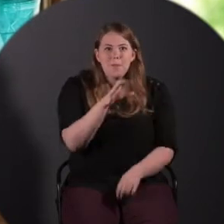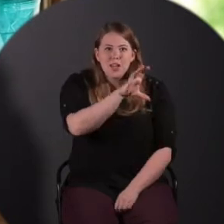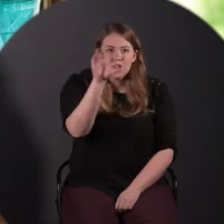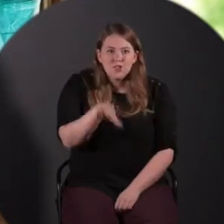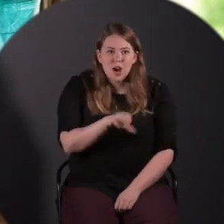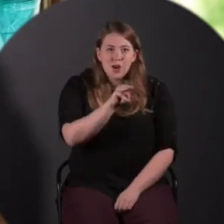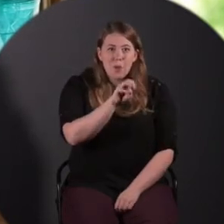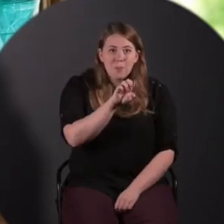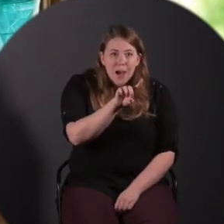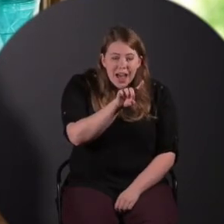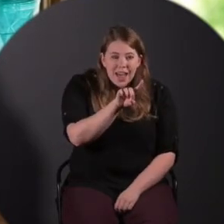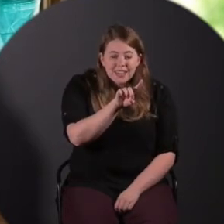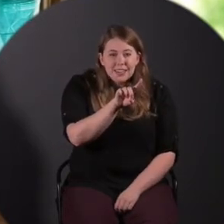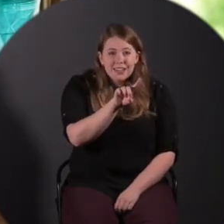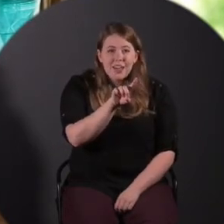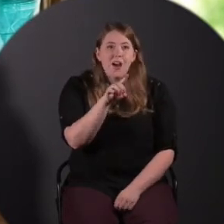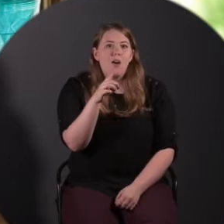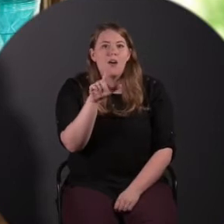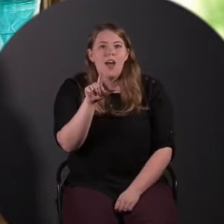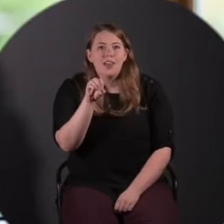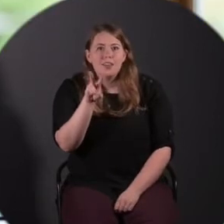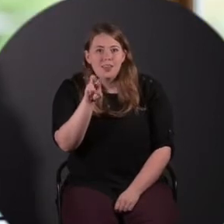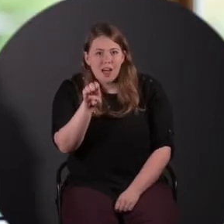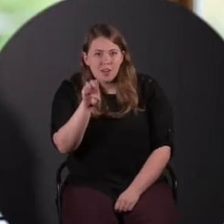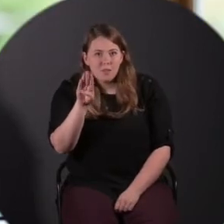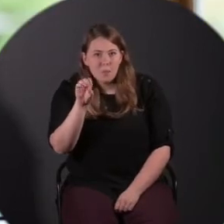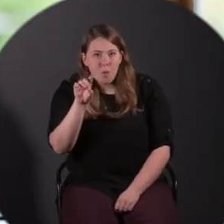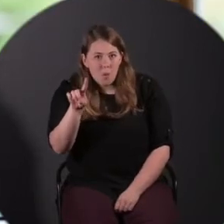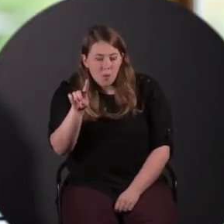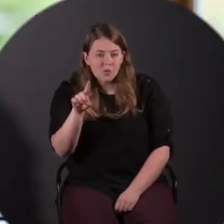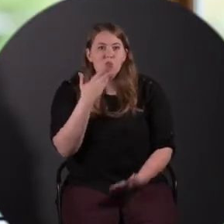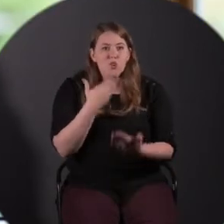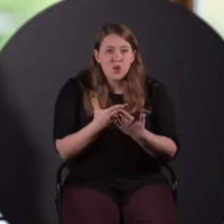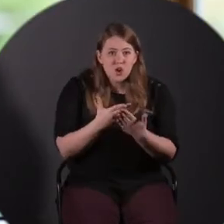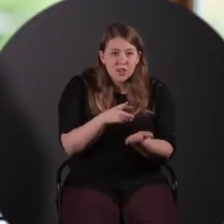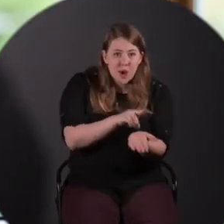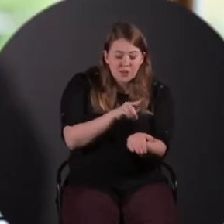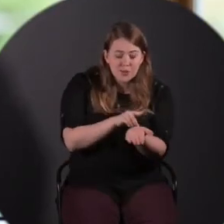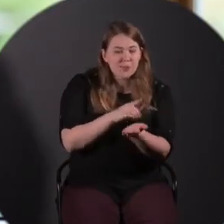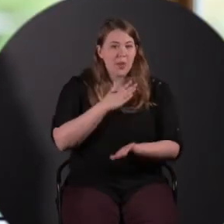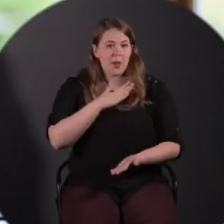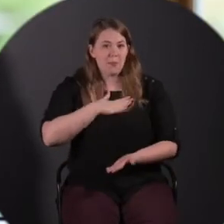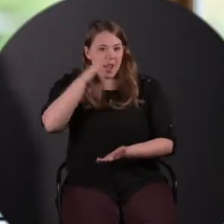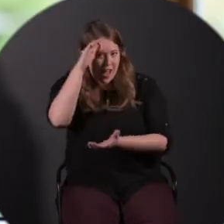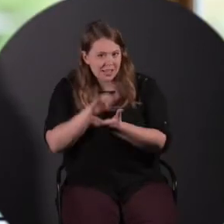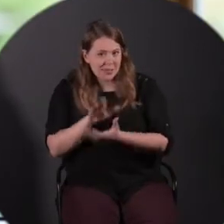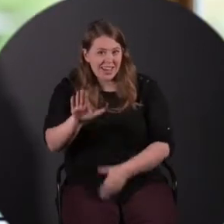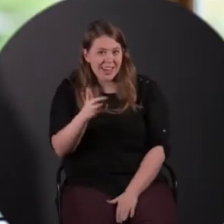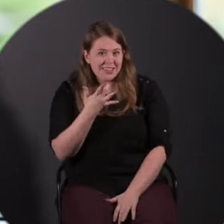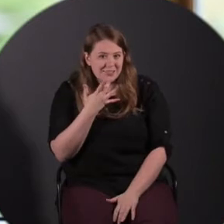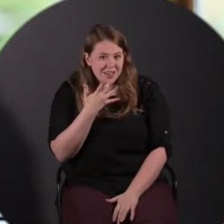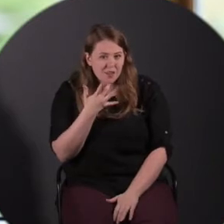Med. Maybe you love Bull or The Good Doctor. My husband Chuck, on the other hand, has a favorite he's been watching